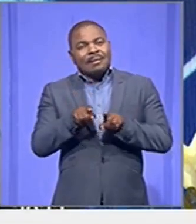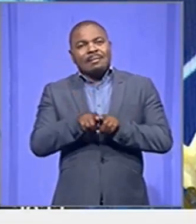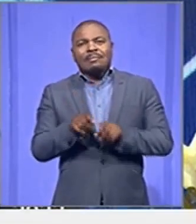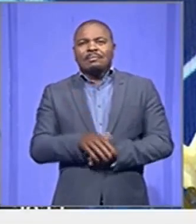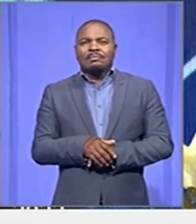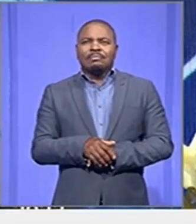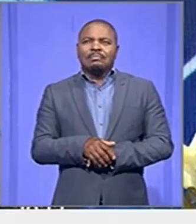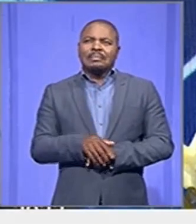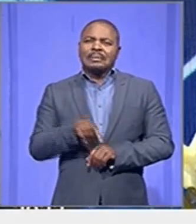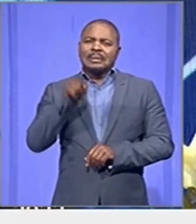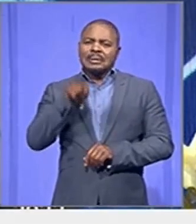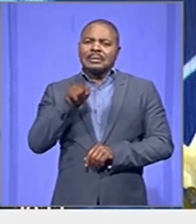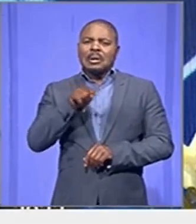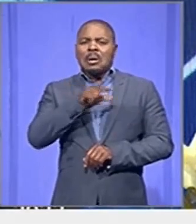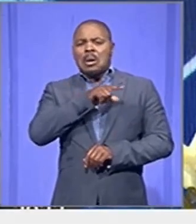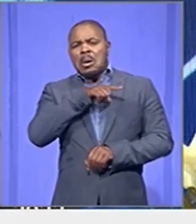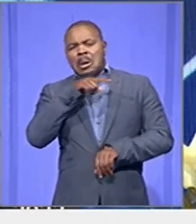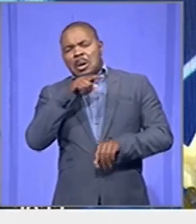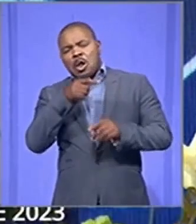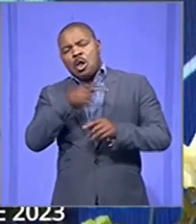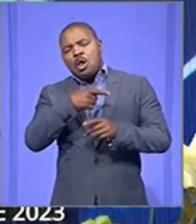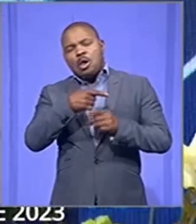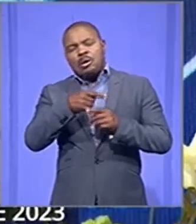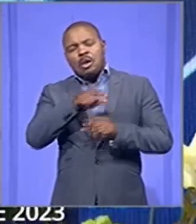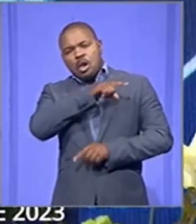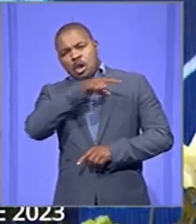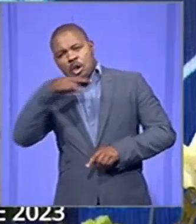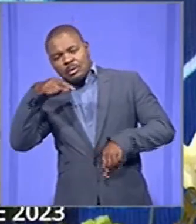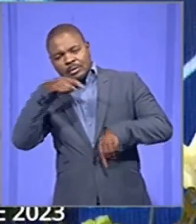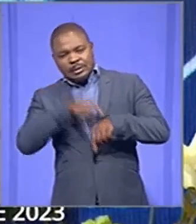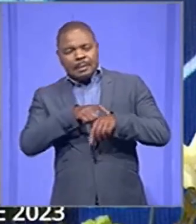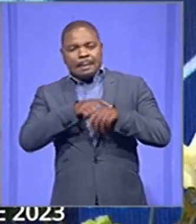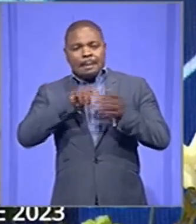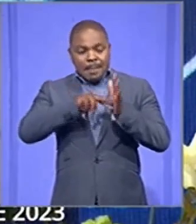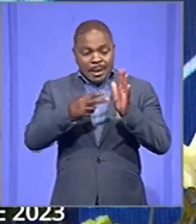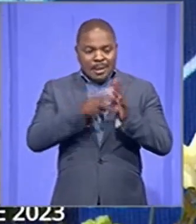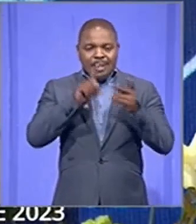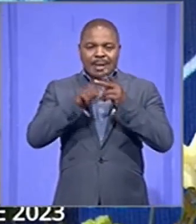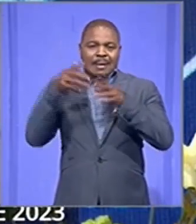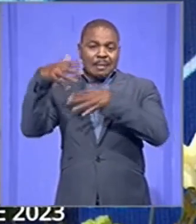kind of long-term planning and long-term implementation.